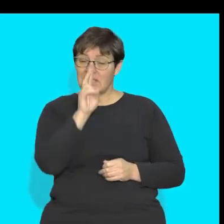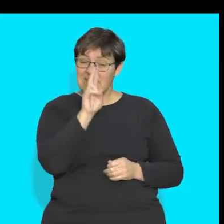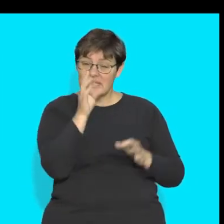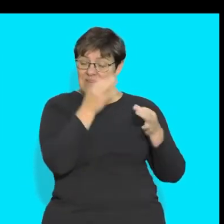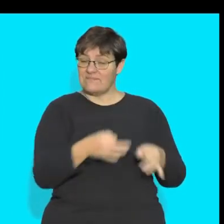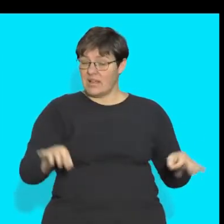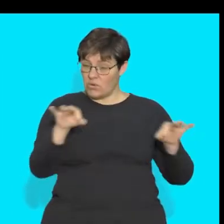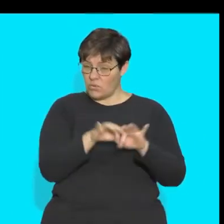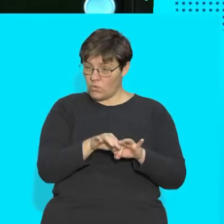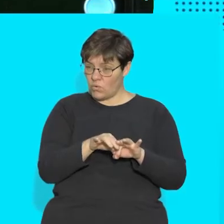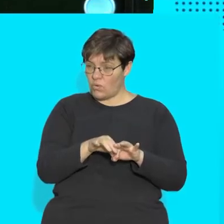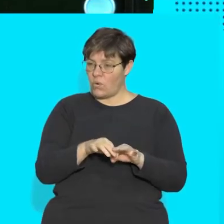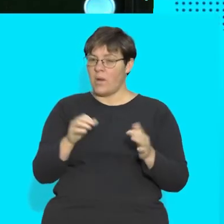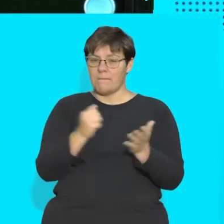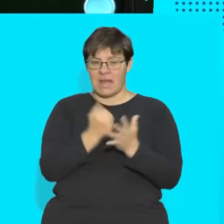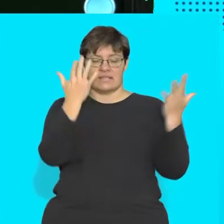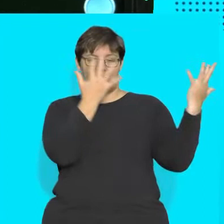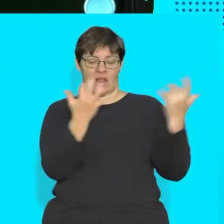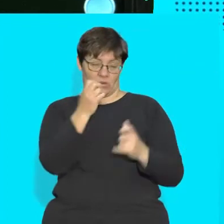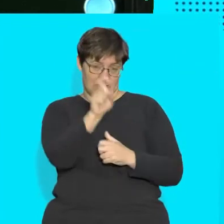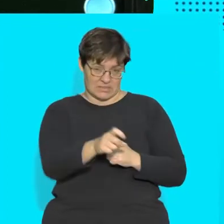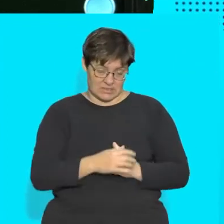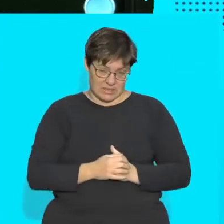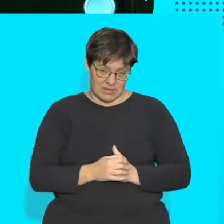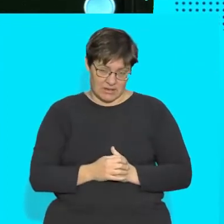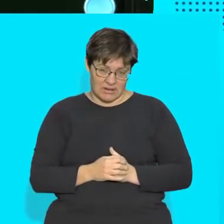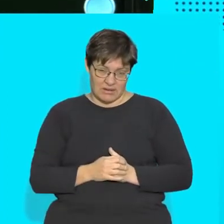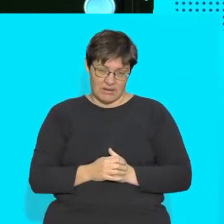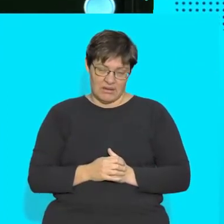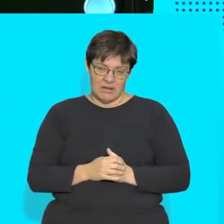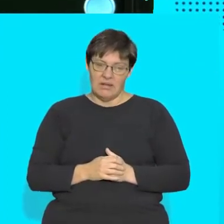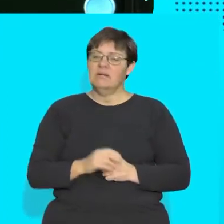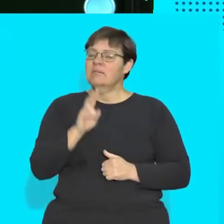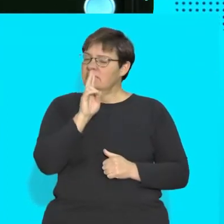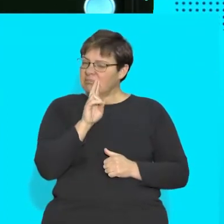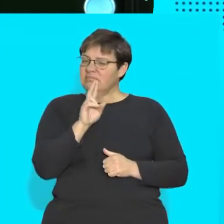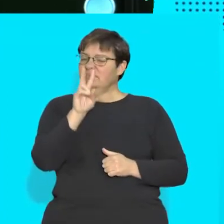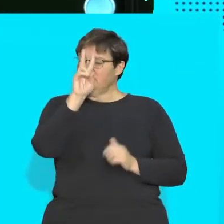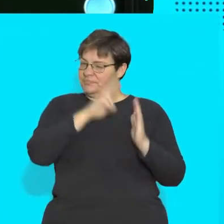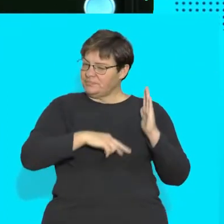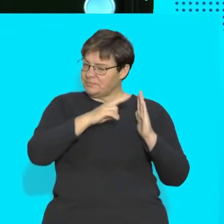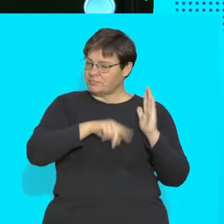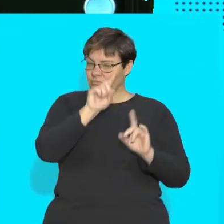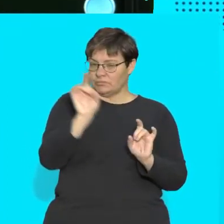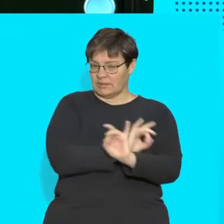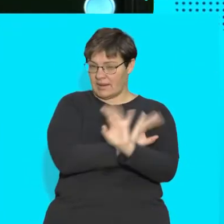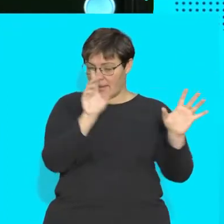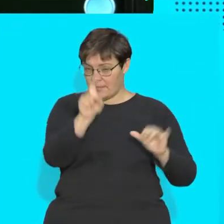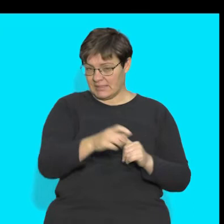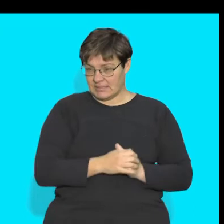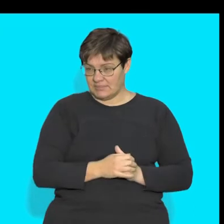see values, you're going to have to do a calculation. That means we need to read the question carefully.